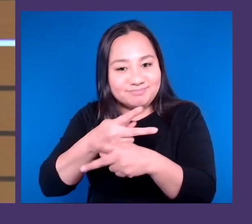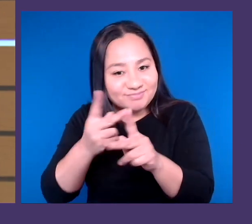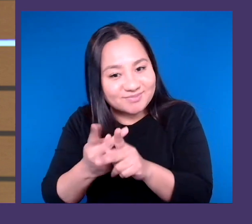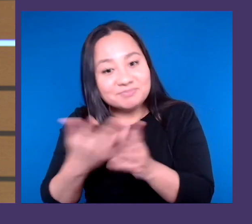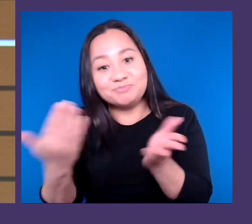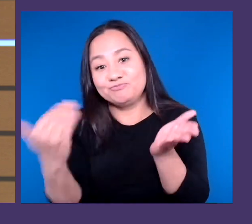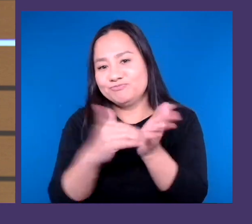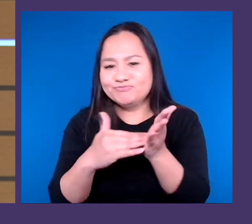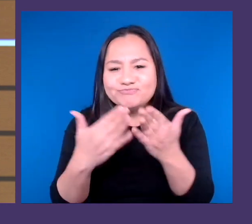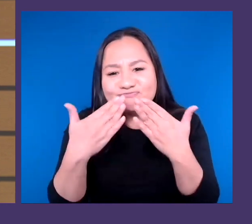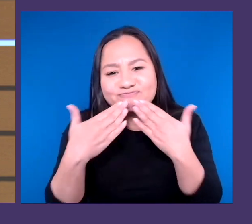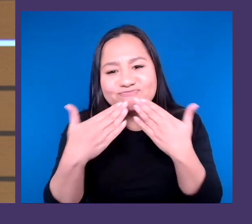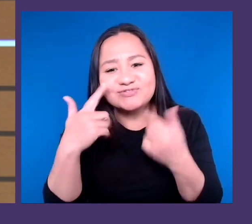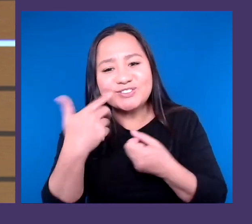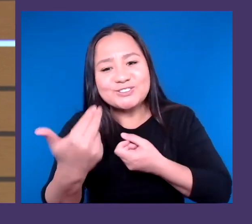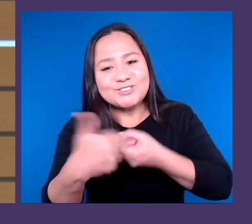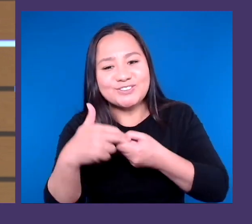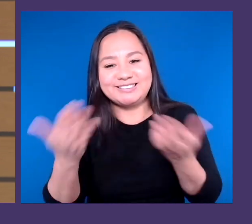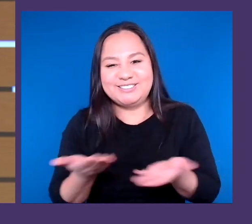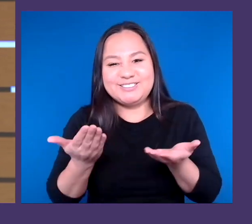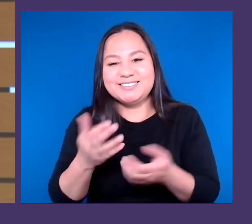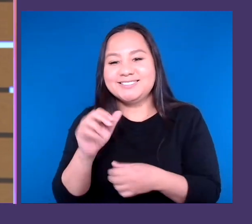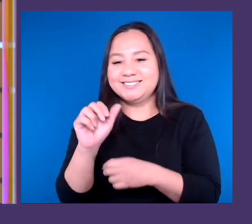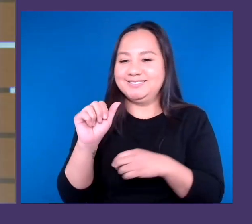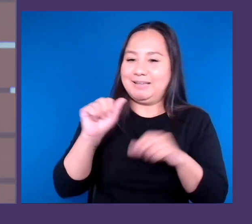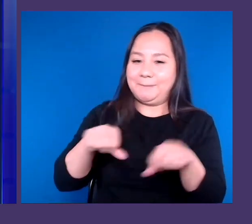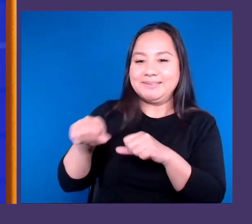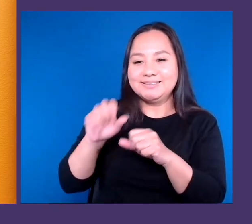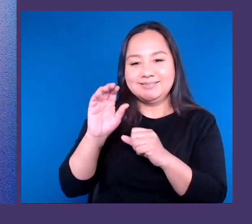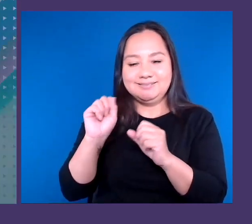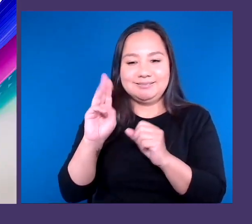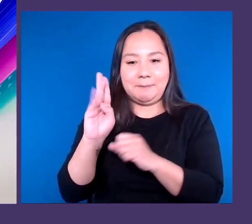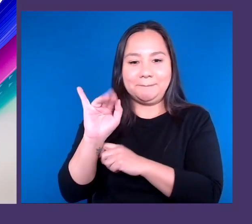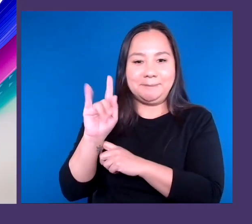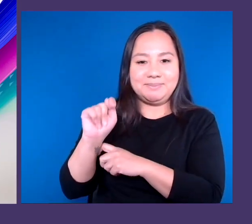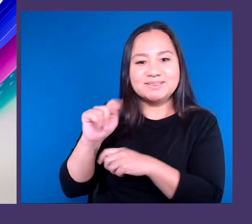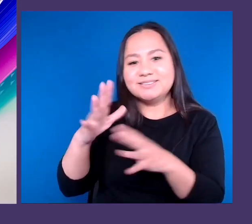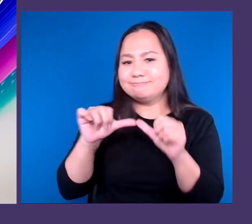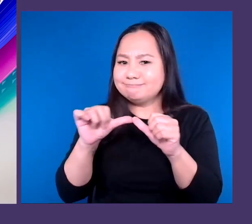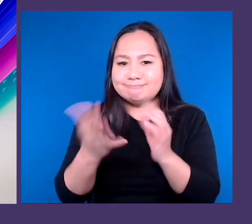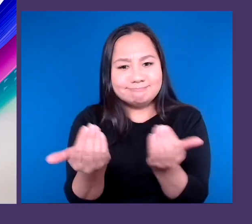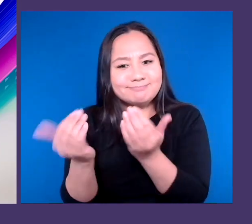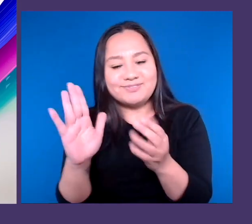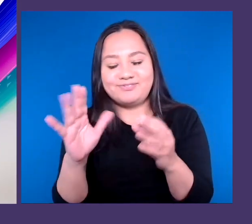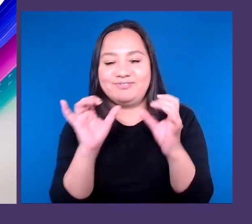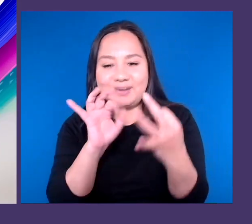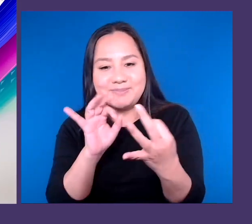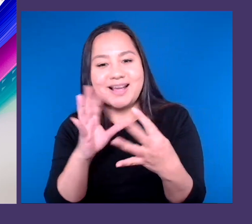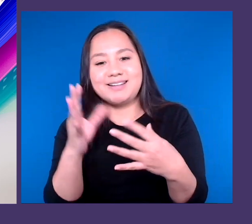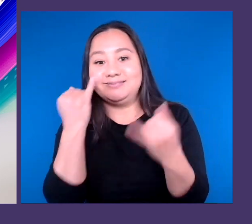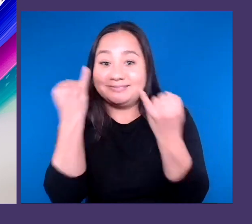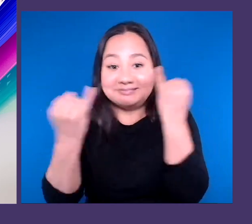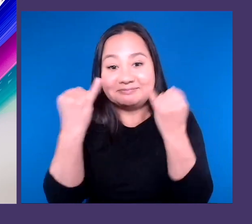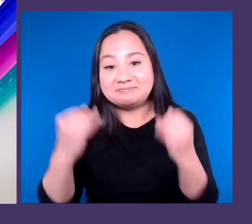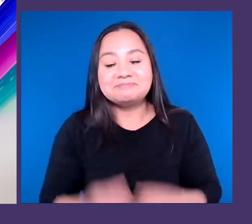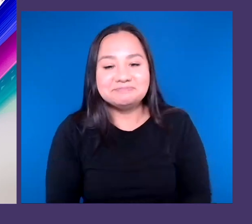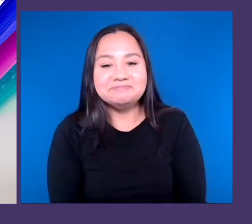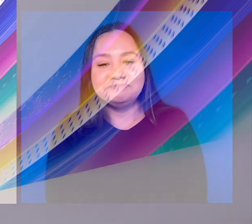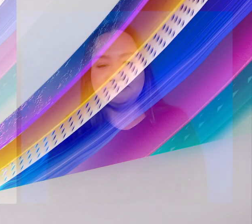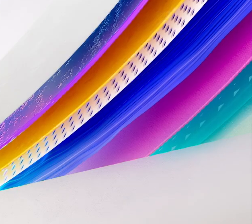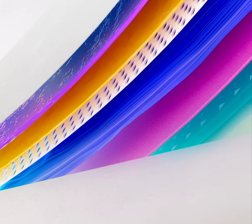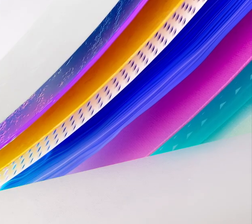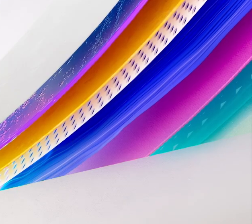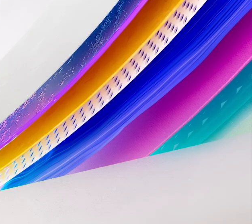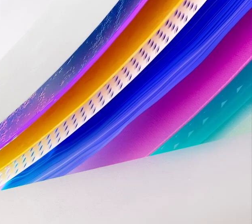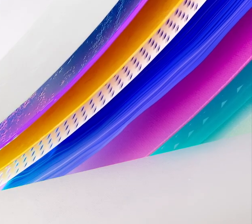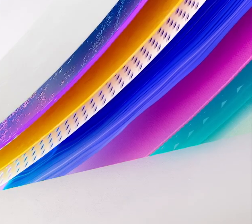Ability Summit, and keep the feedback and ideas coming. In animation, colorful undulating bands frame the